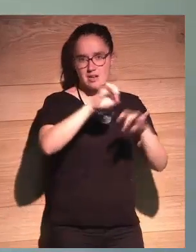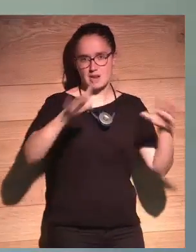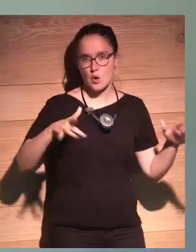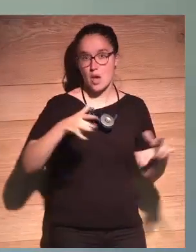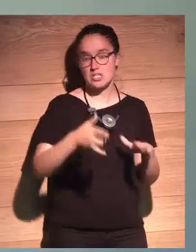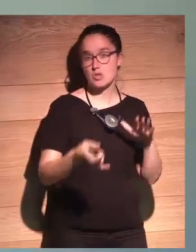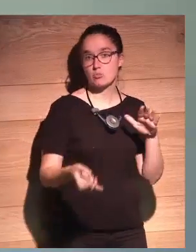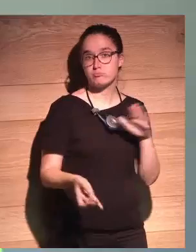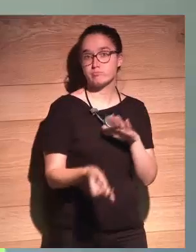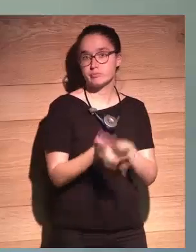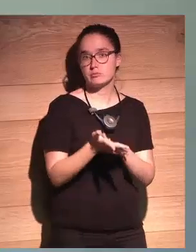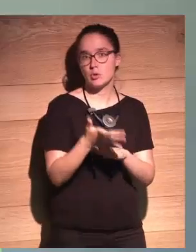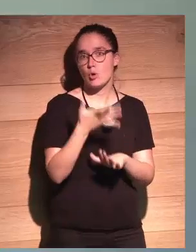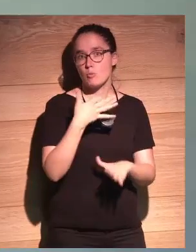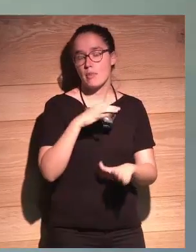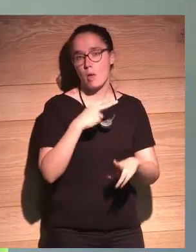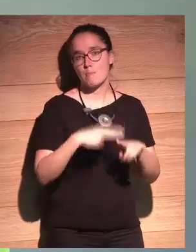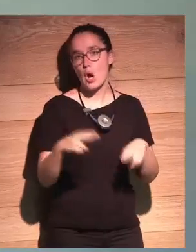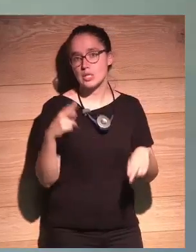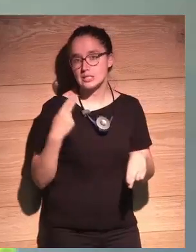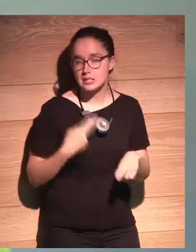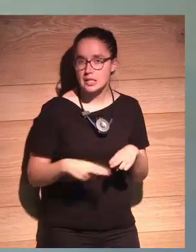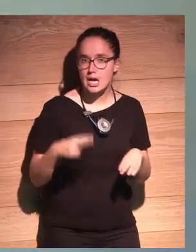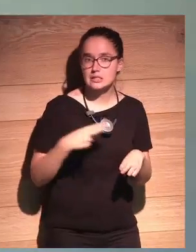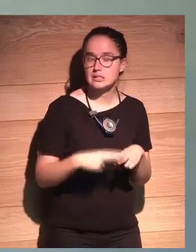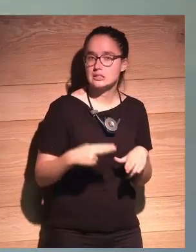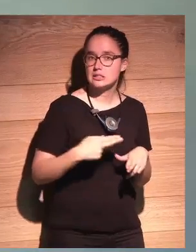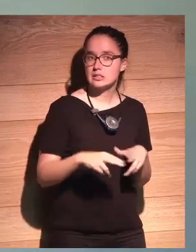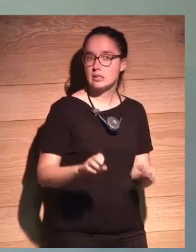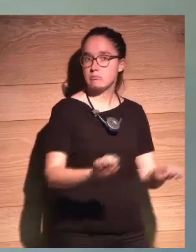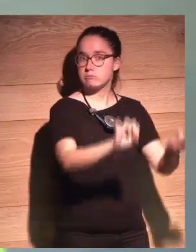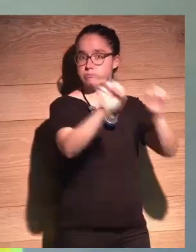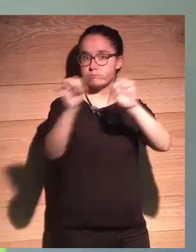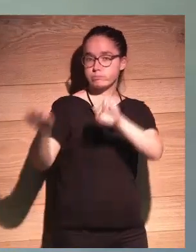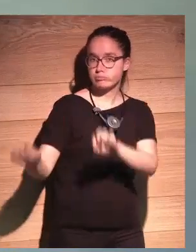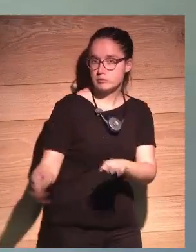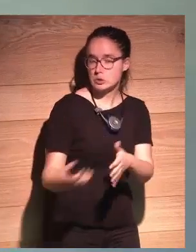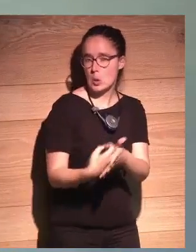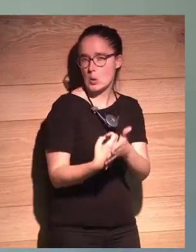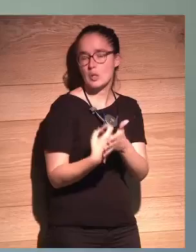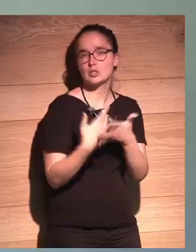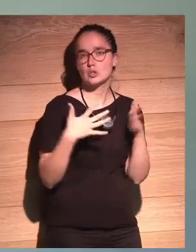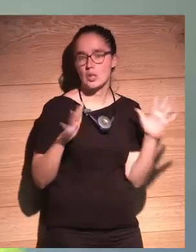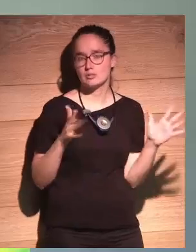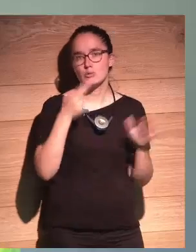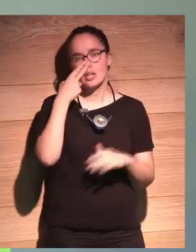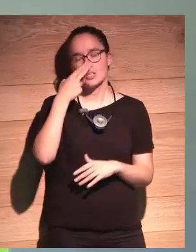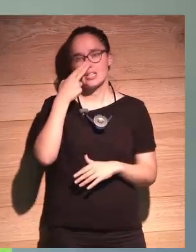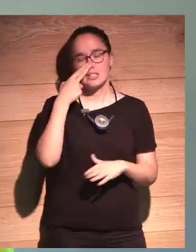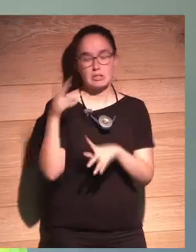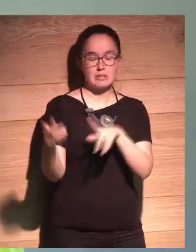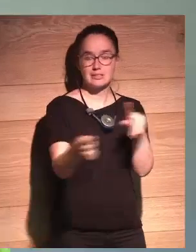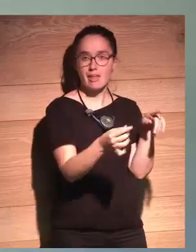not to cheat on ourselves thinking that this could generate policies that will penetrate in